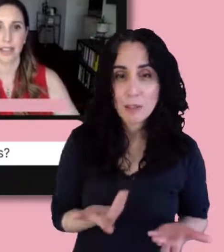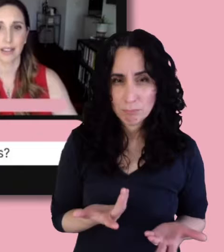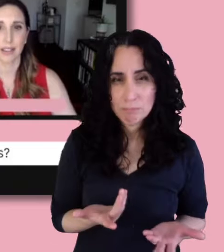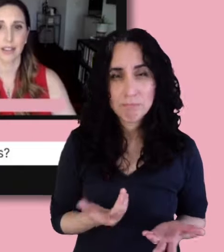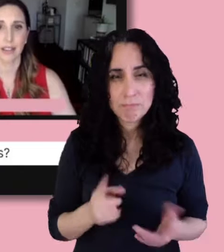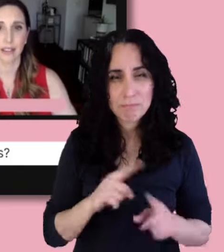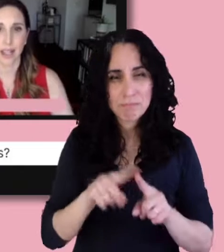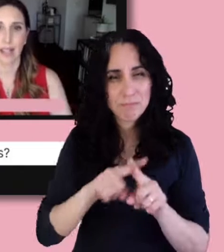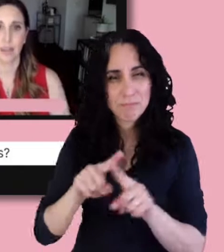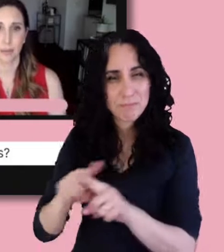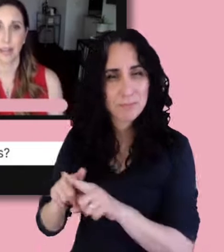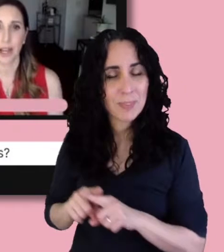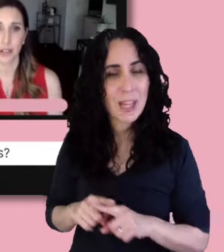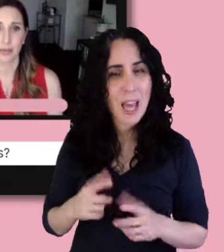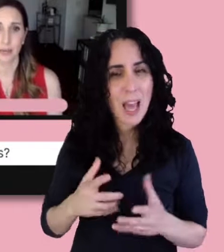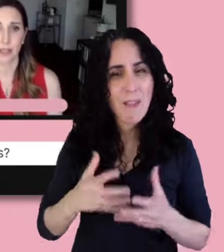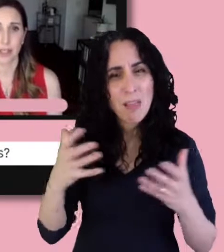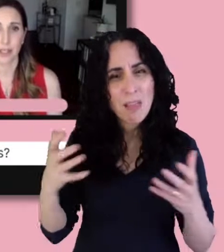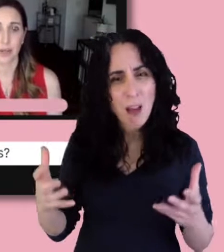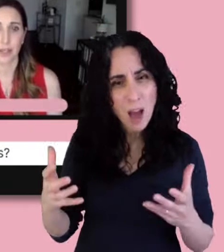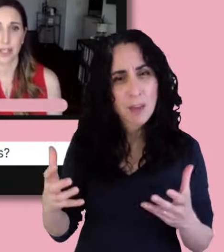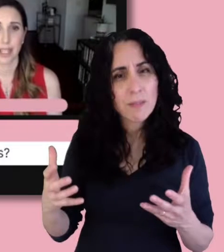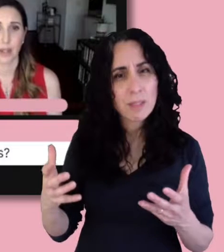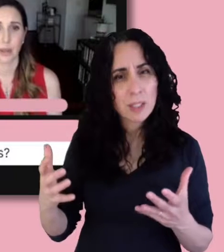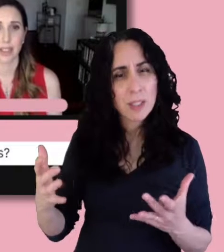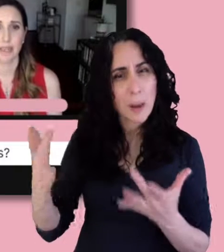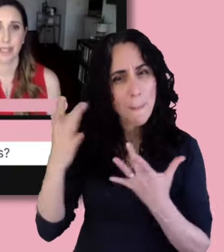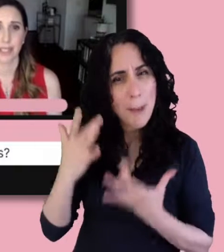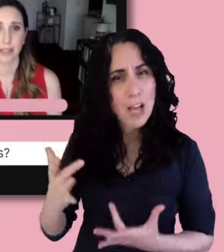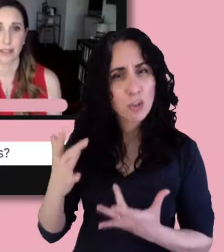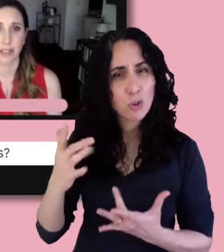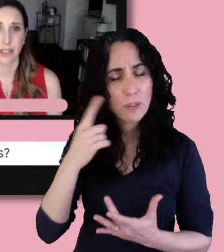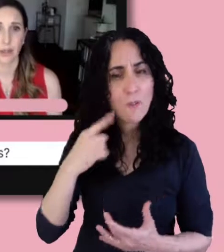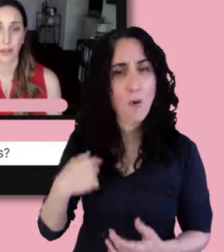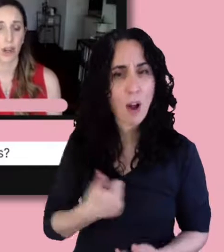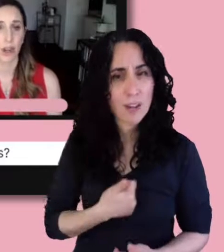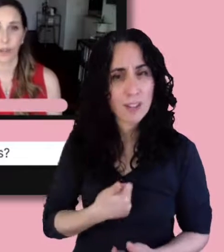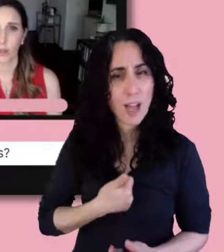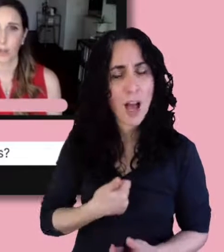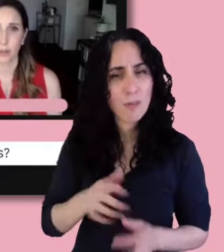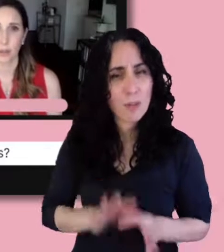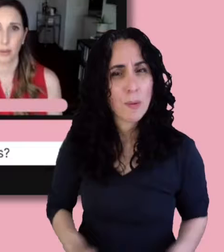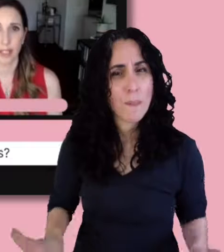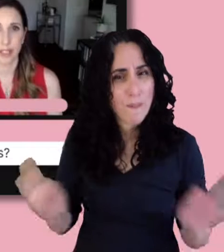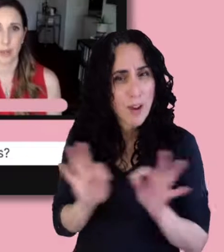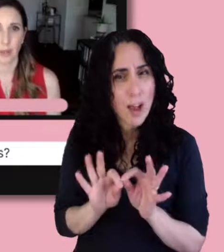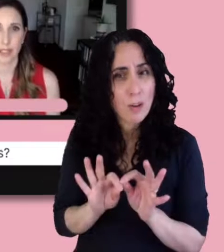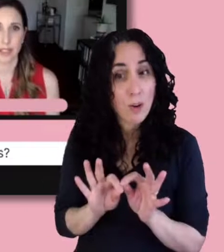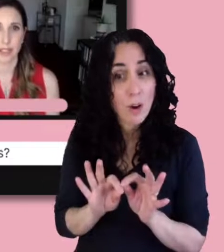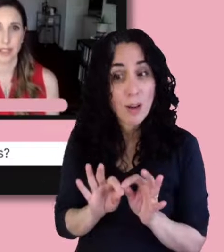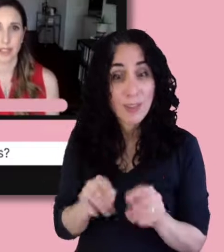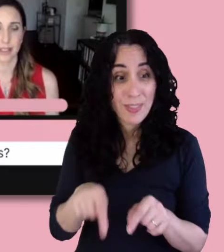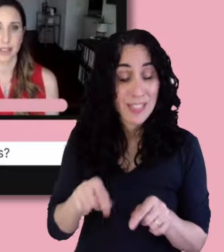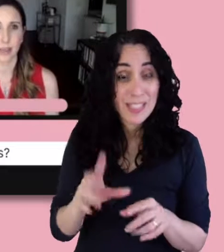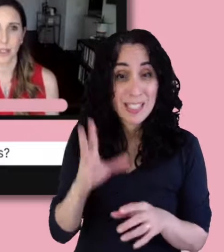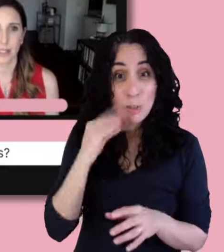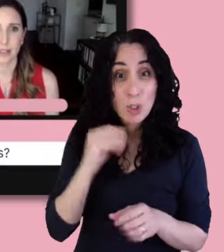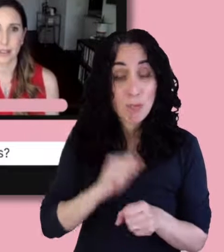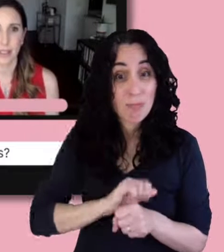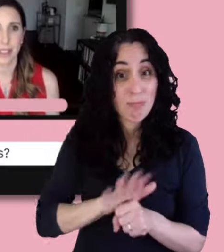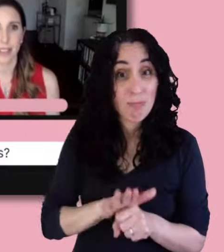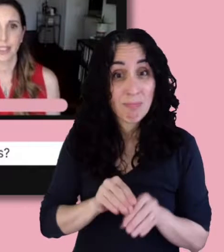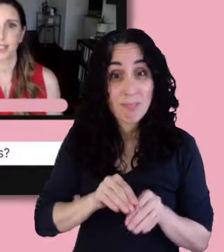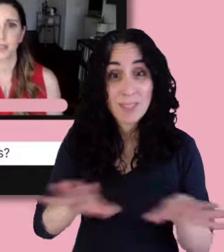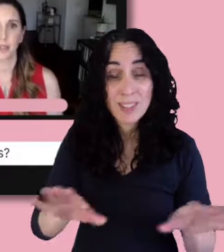having a lot of compassion for ourselves right now is vital. We're all going through a really unprecedented